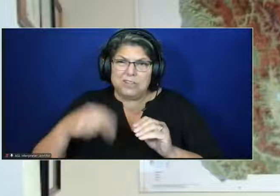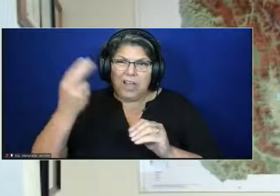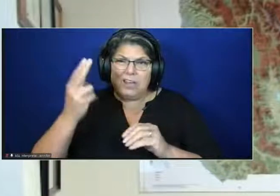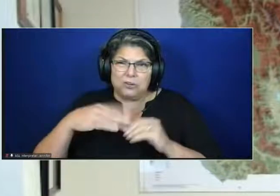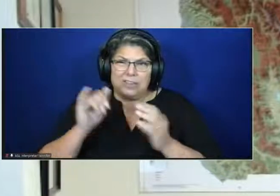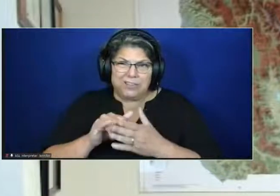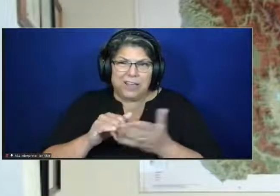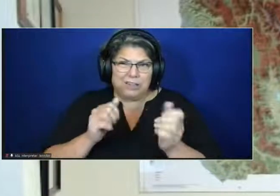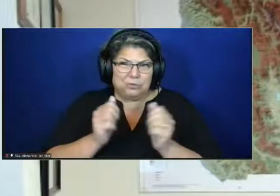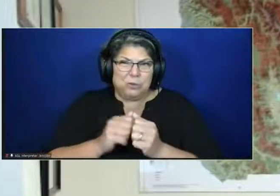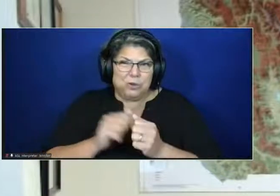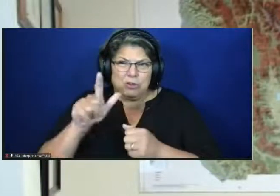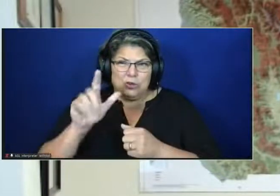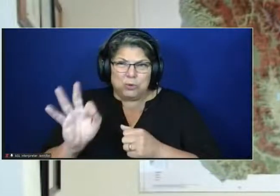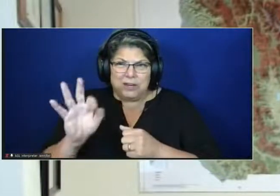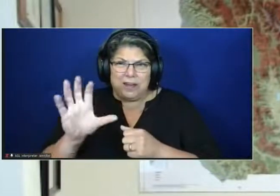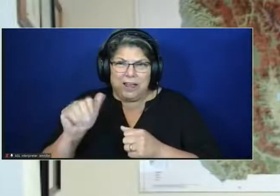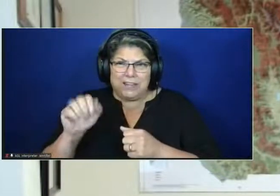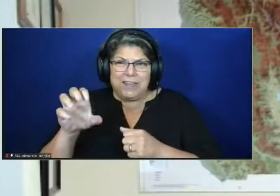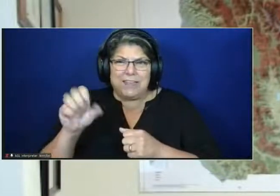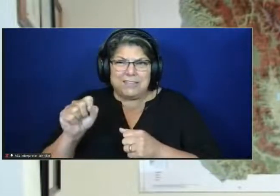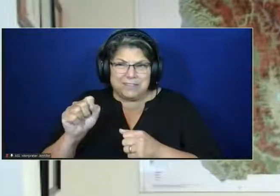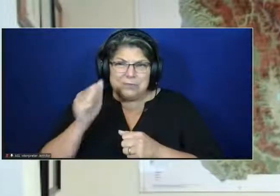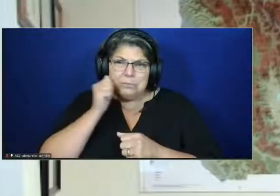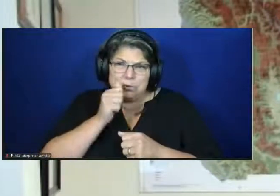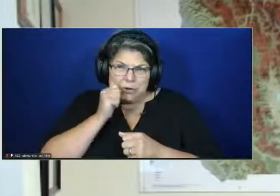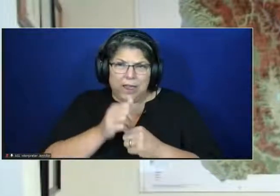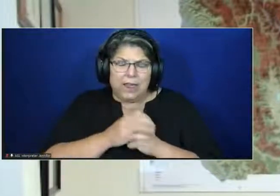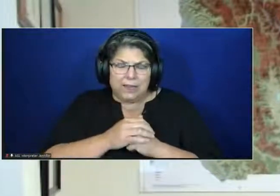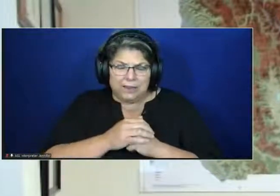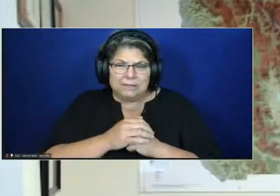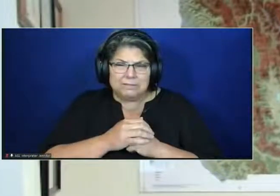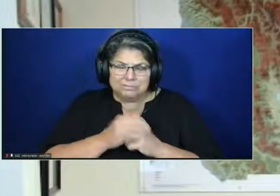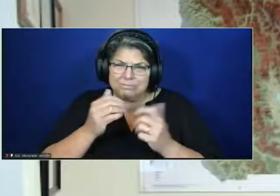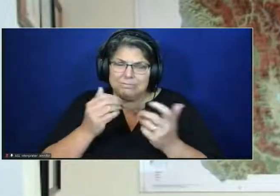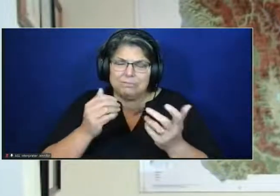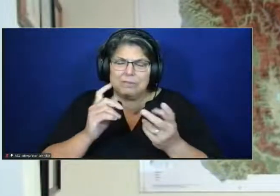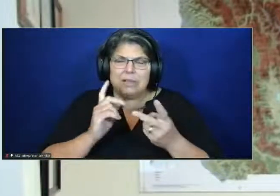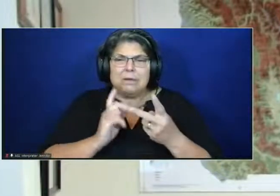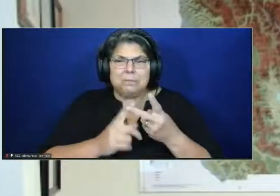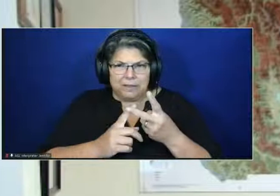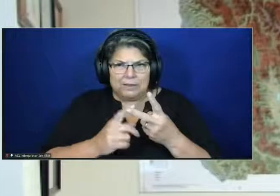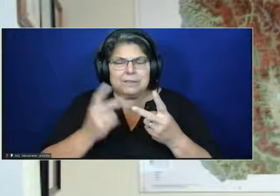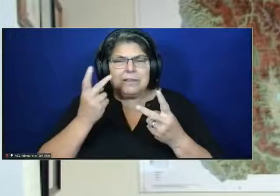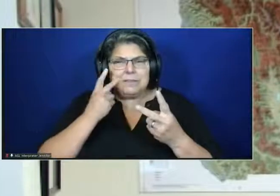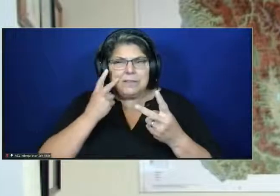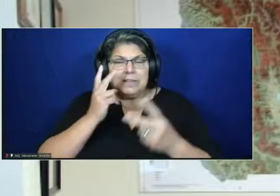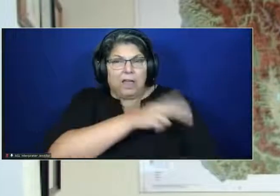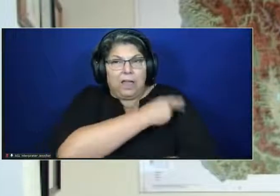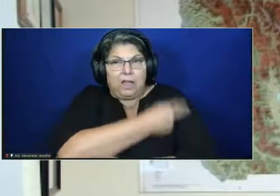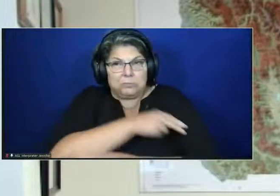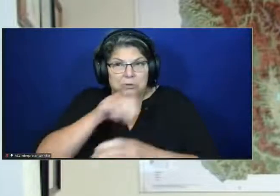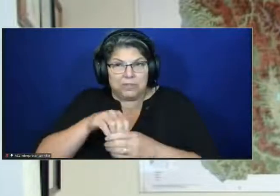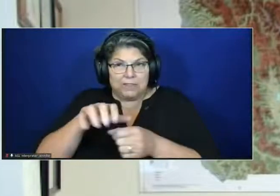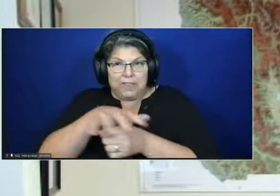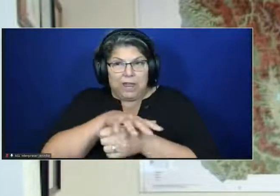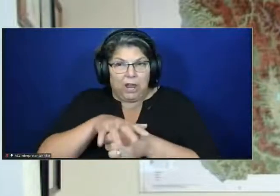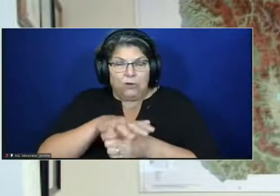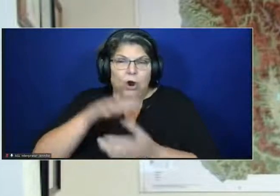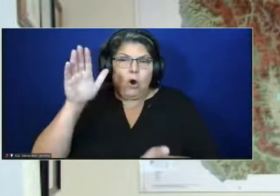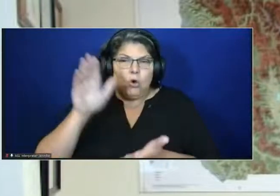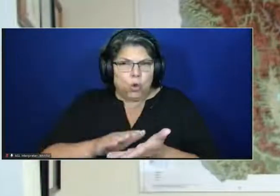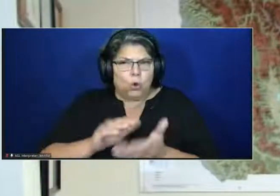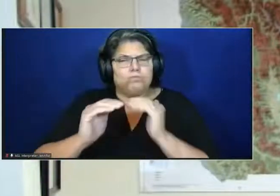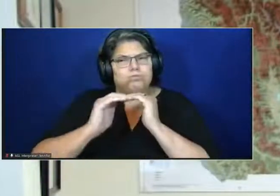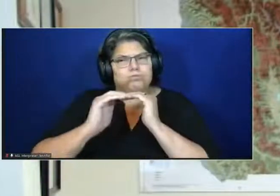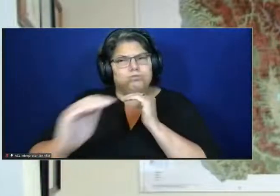day. They also want to see that hospitalizations in the jurisdiction are low and stable. And that's, I will